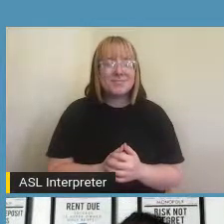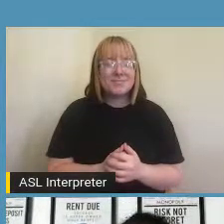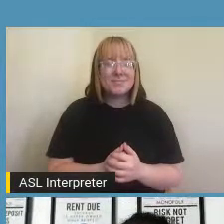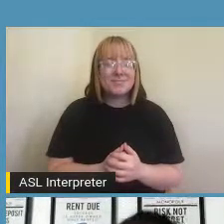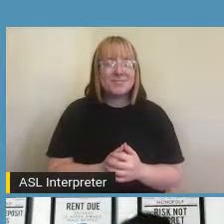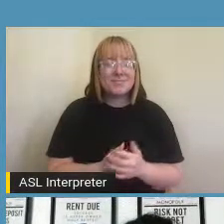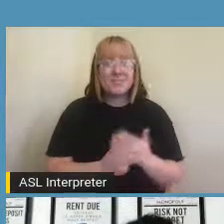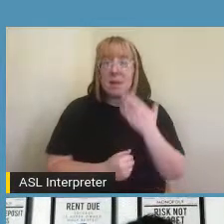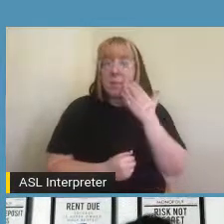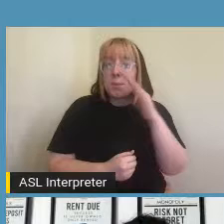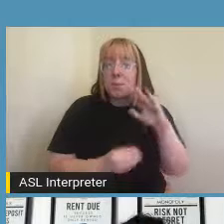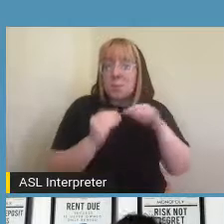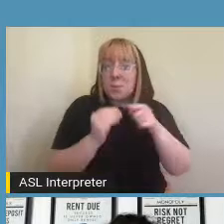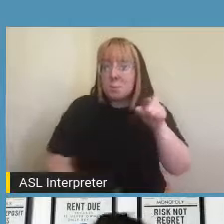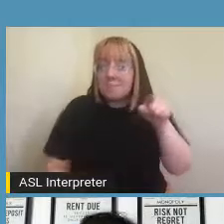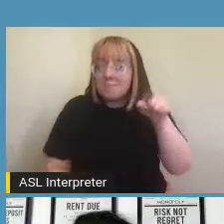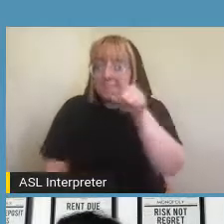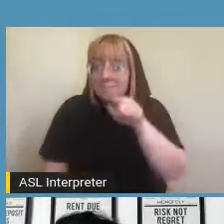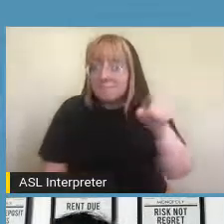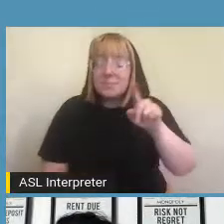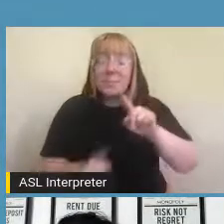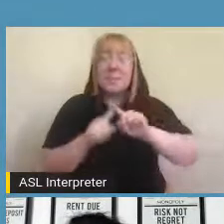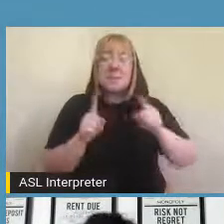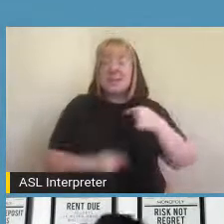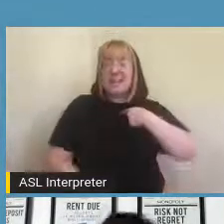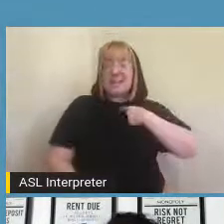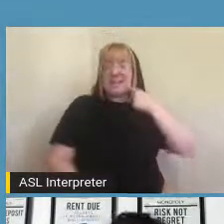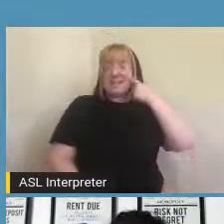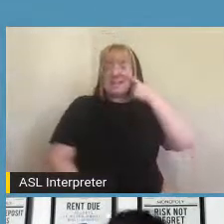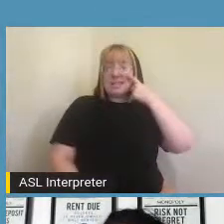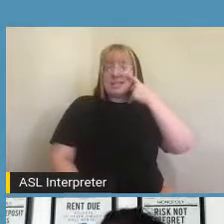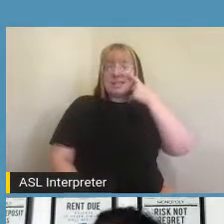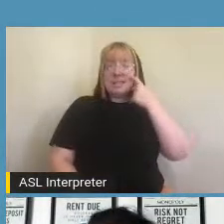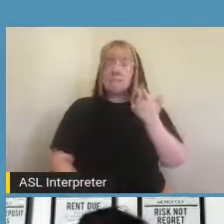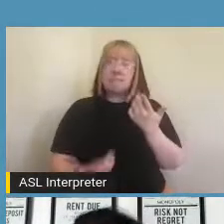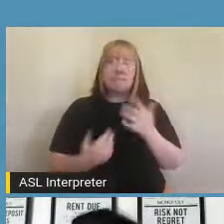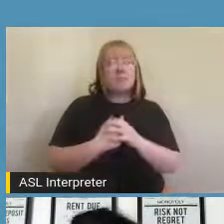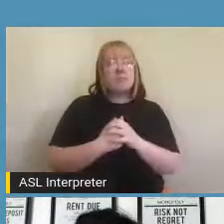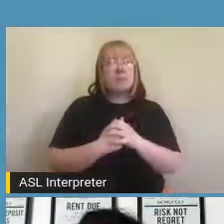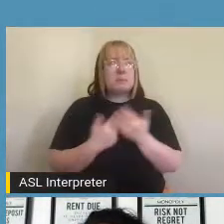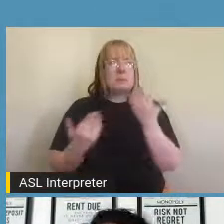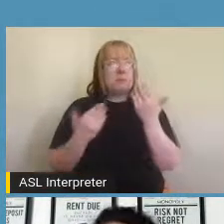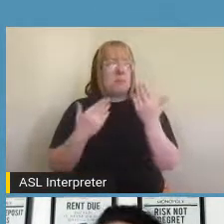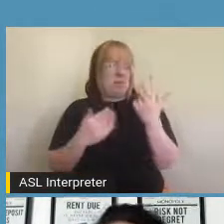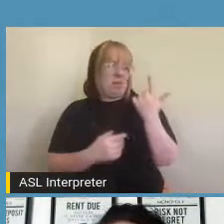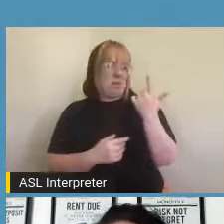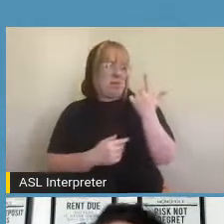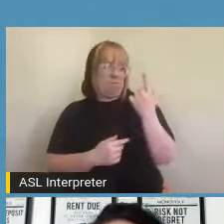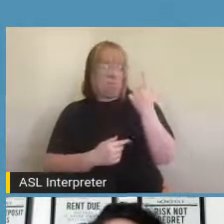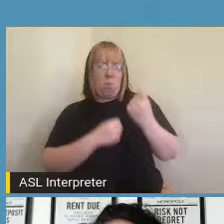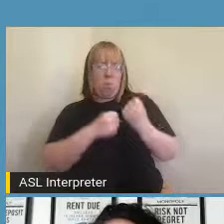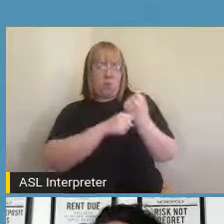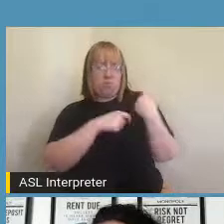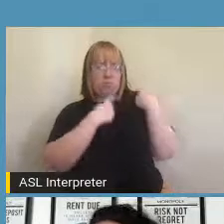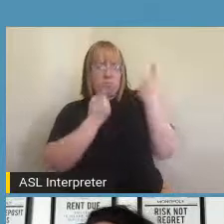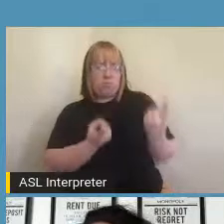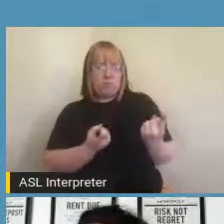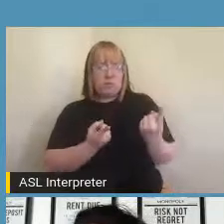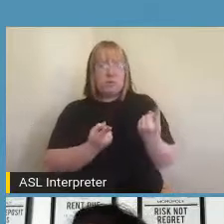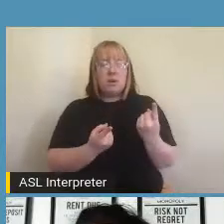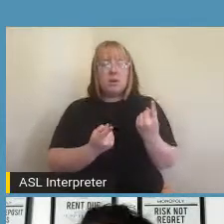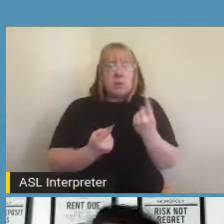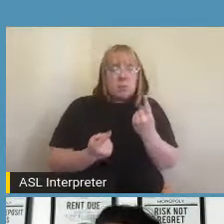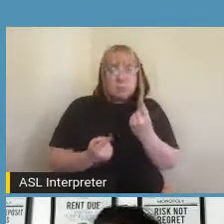So I don't know about you all, but I recently, as of last year, came across Cowboy